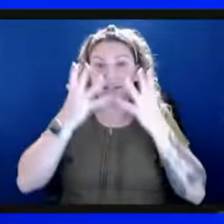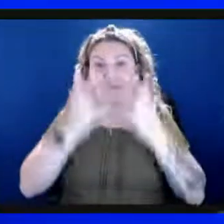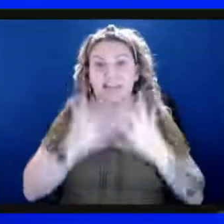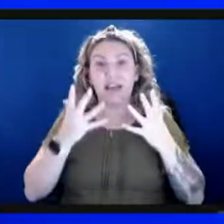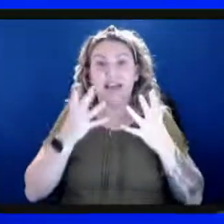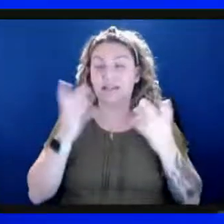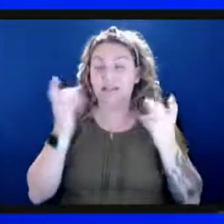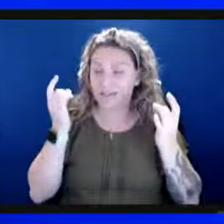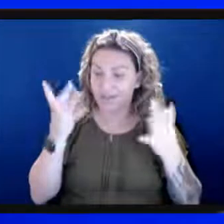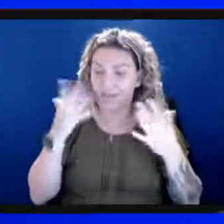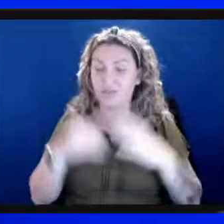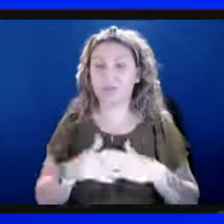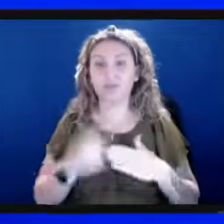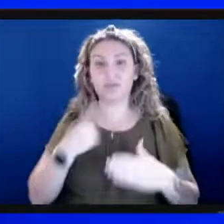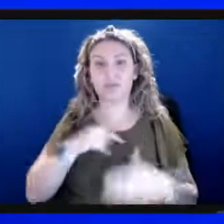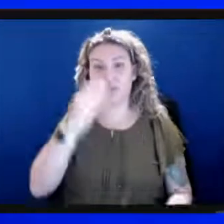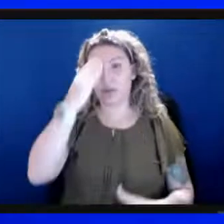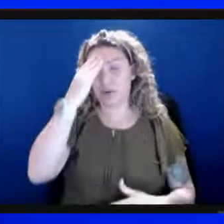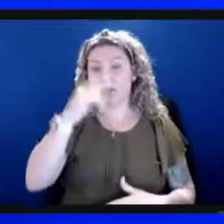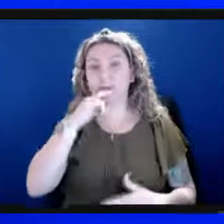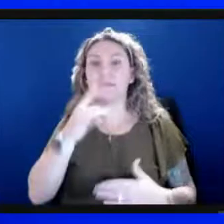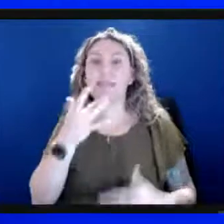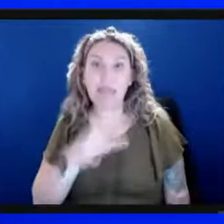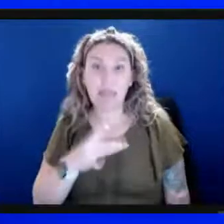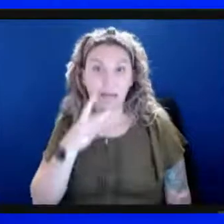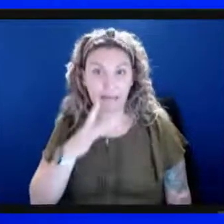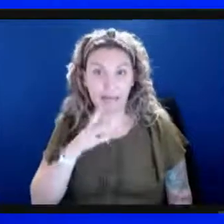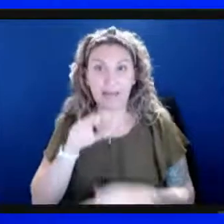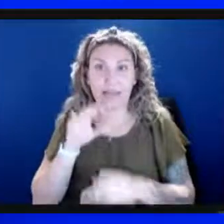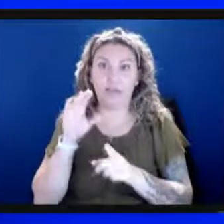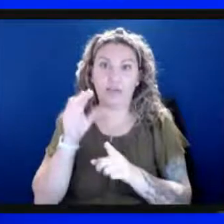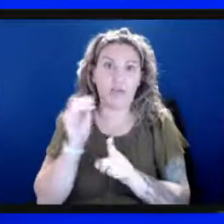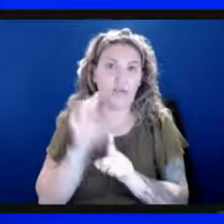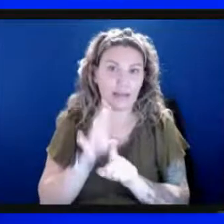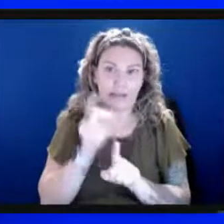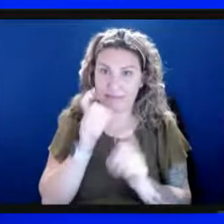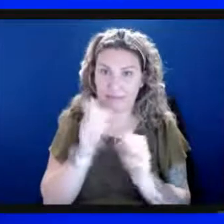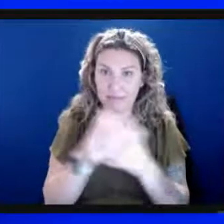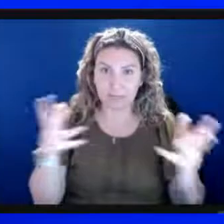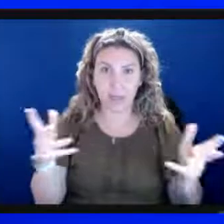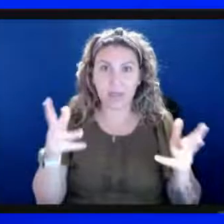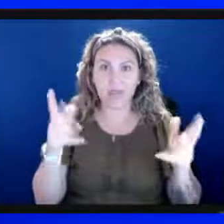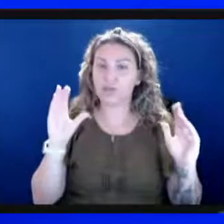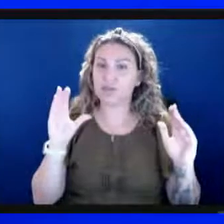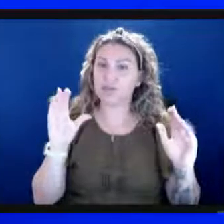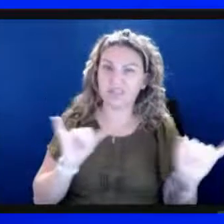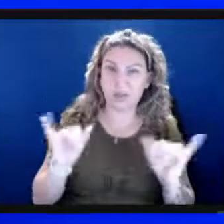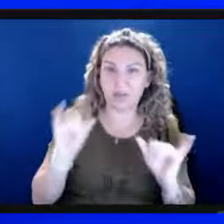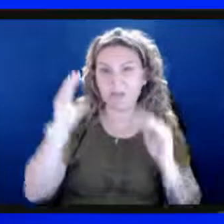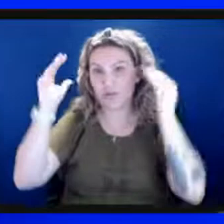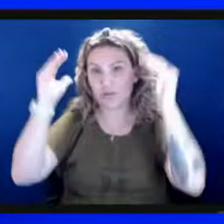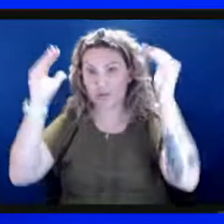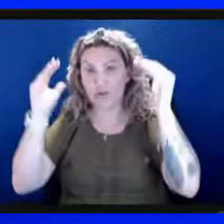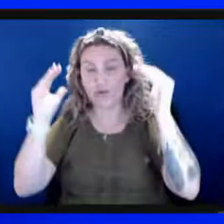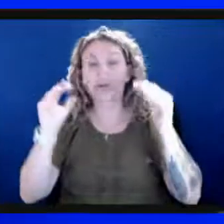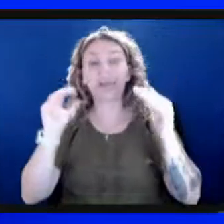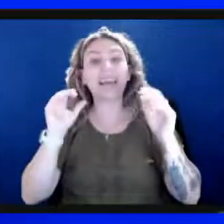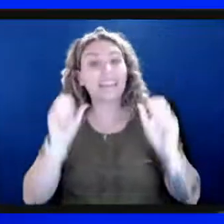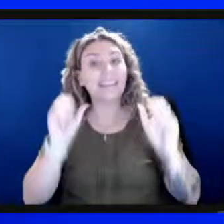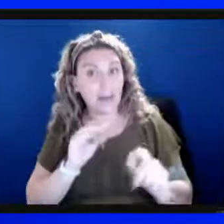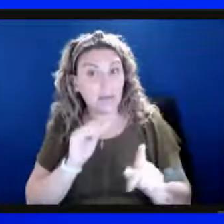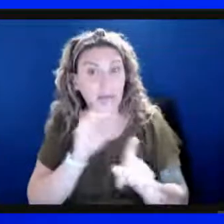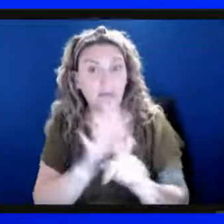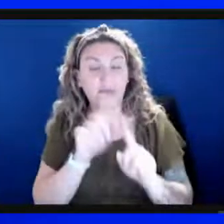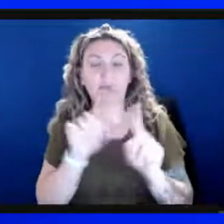kids, although luckily affected less than adults or older age kids, can be affected. And it's important